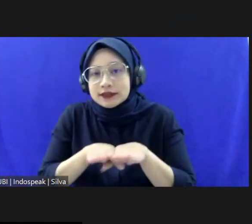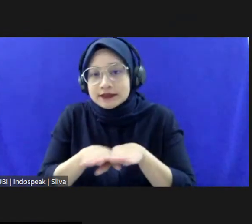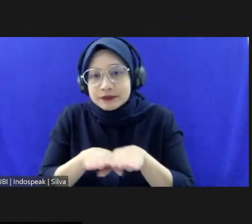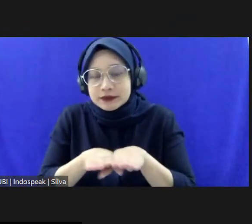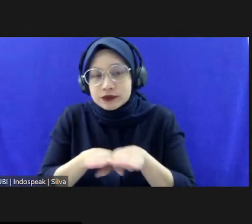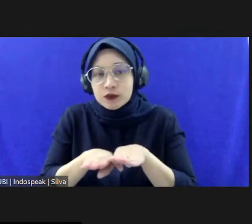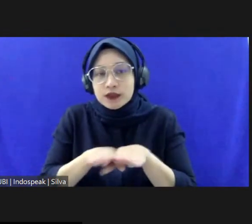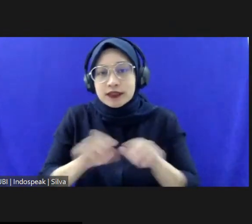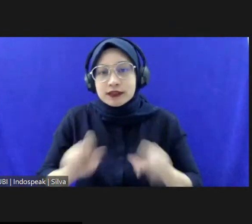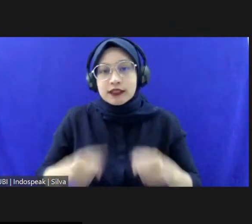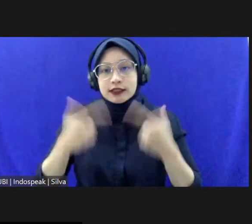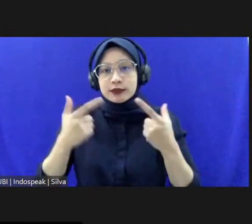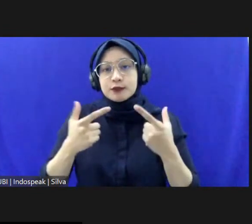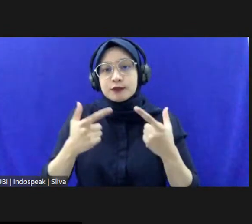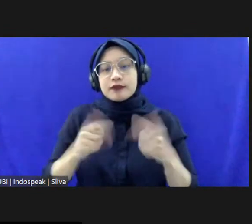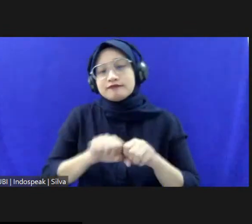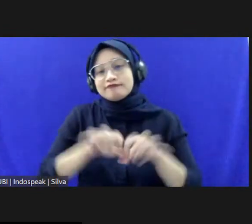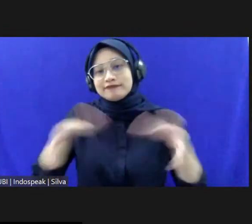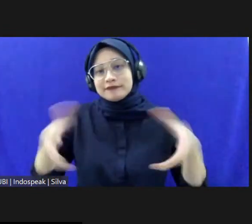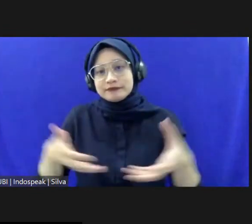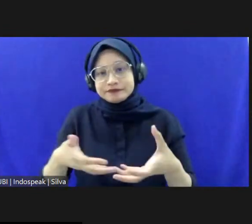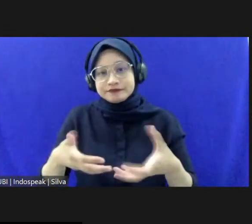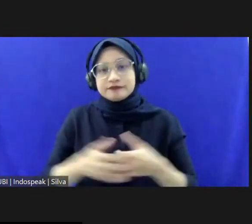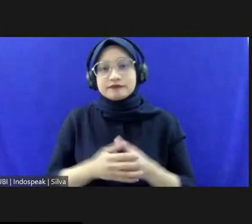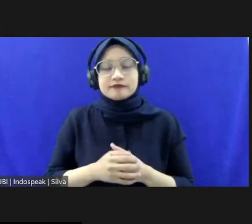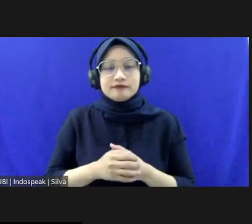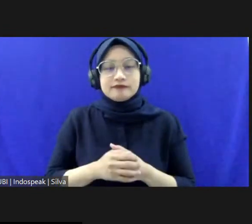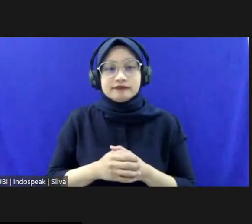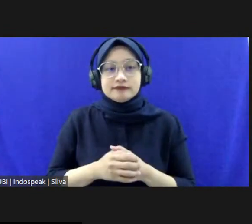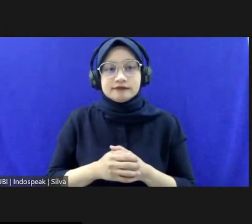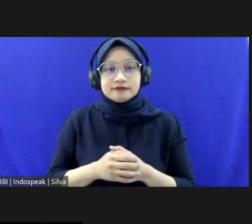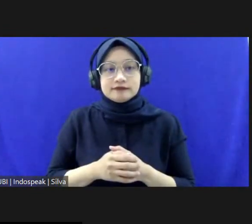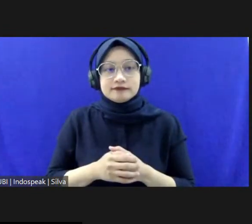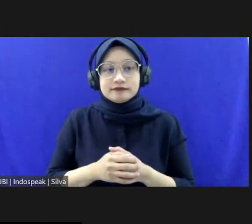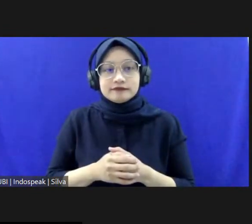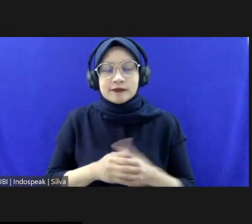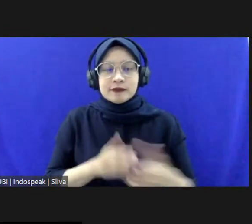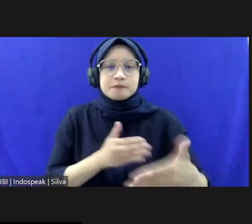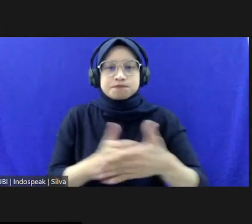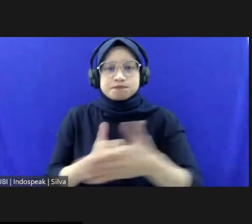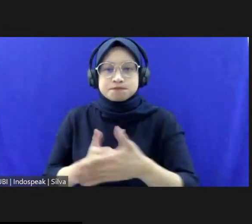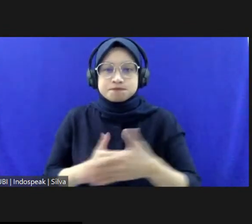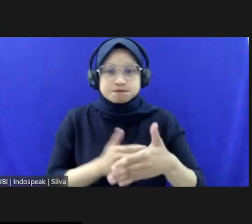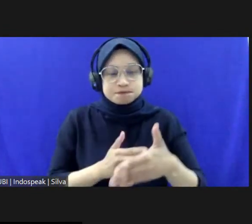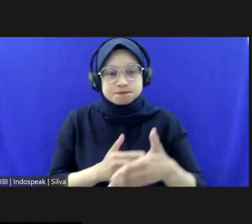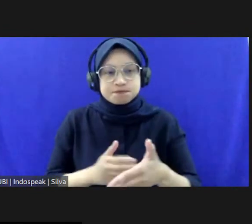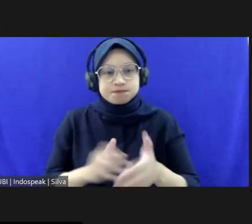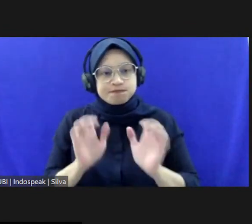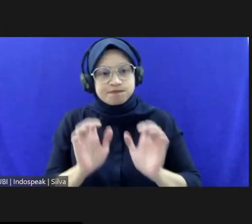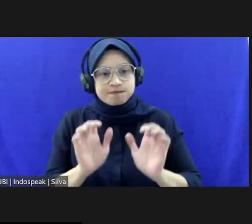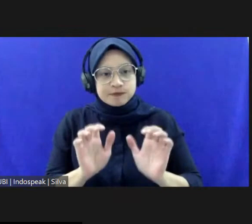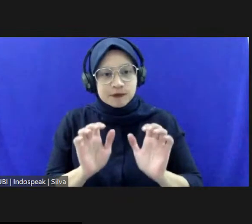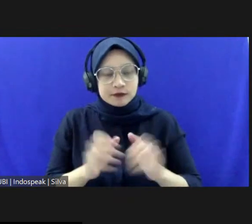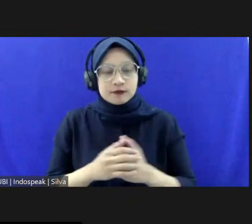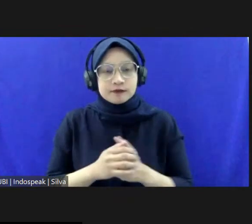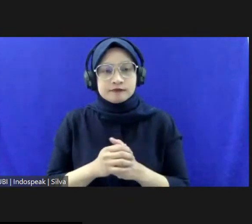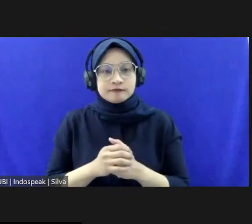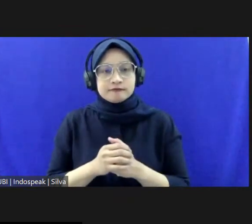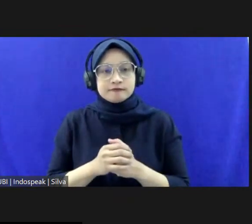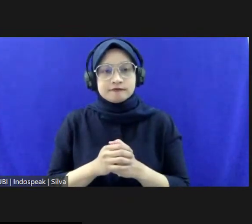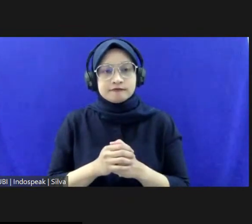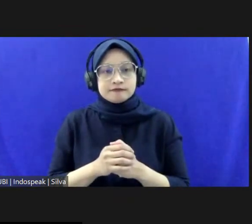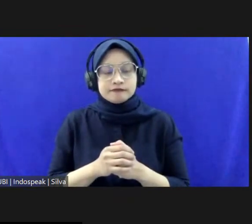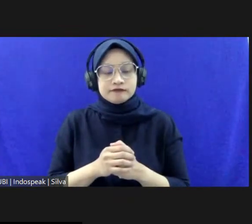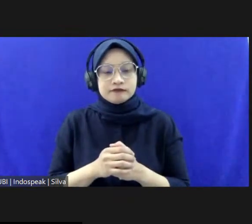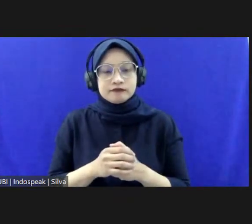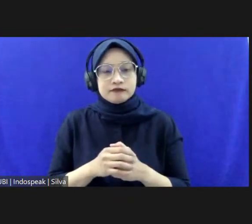pandemic. In time of these great challenges and an unprecedented view on how we